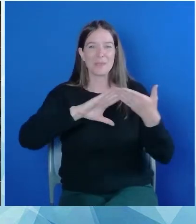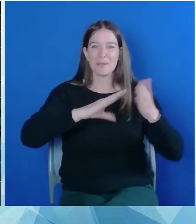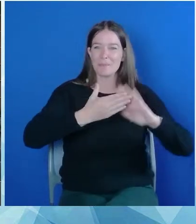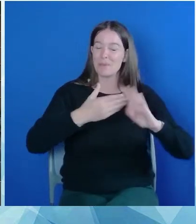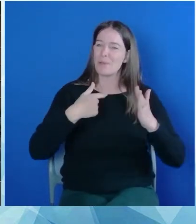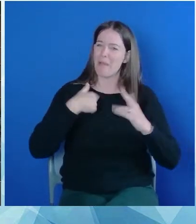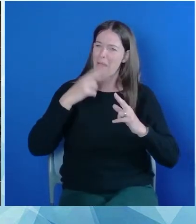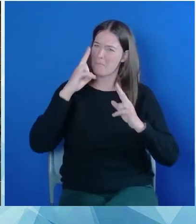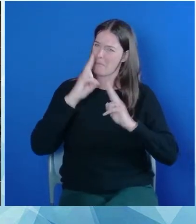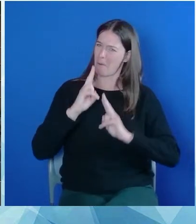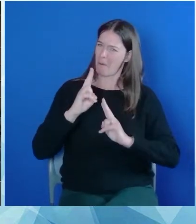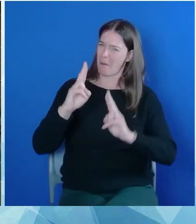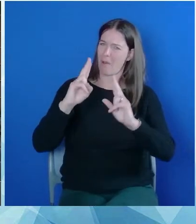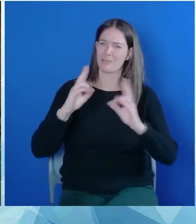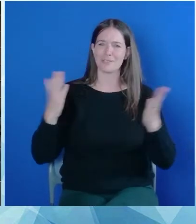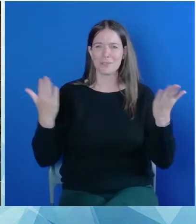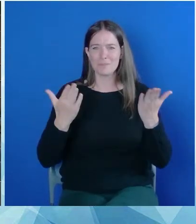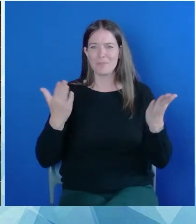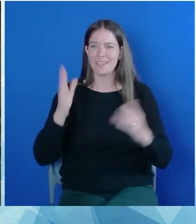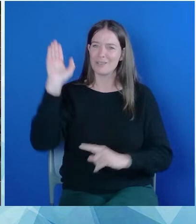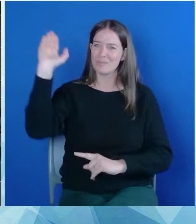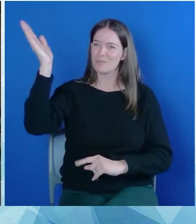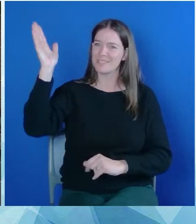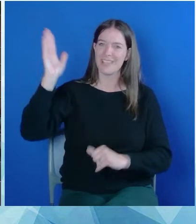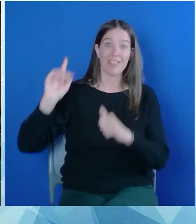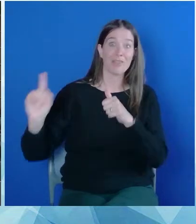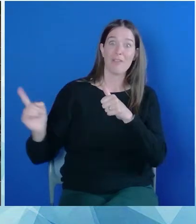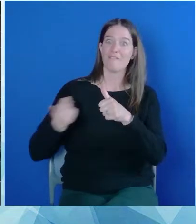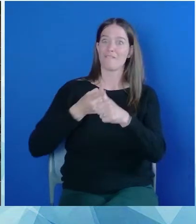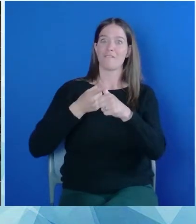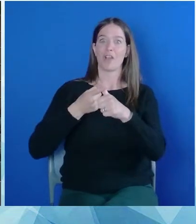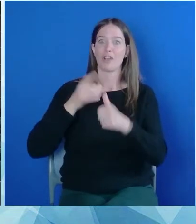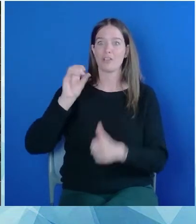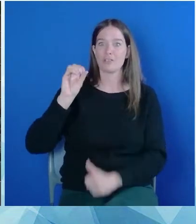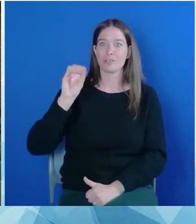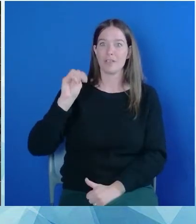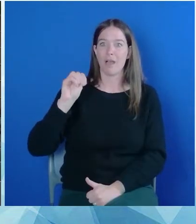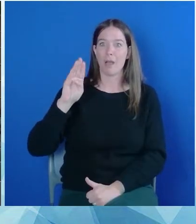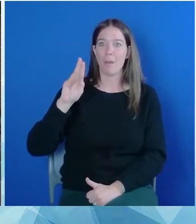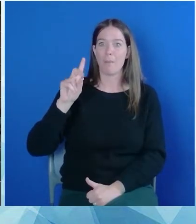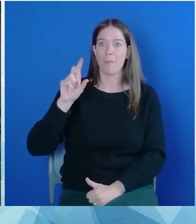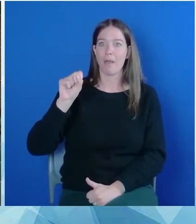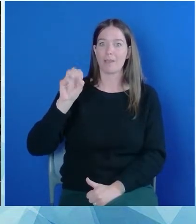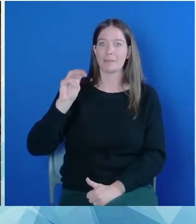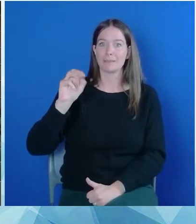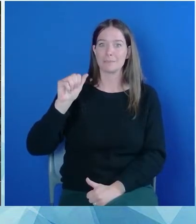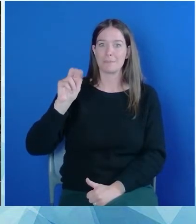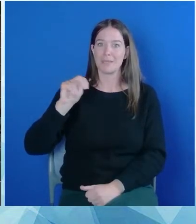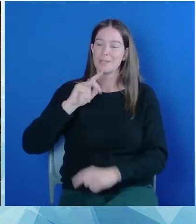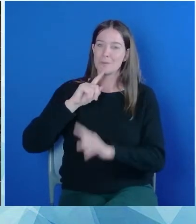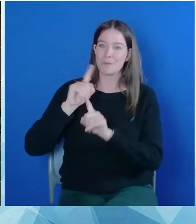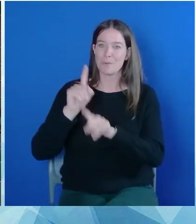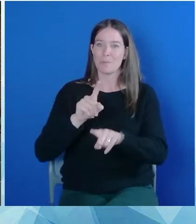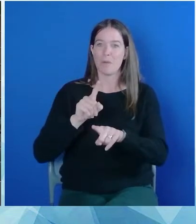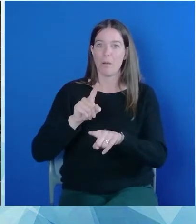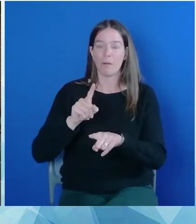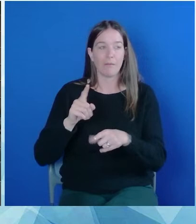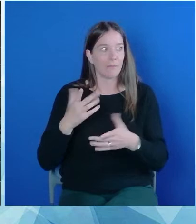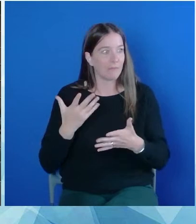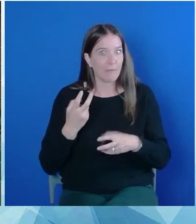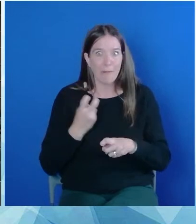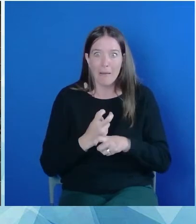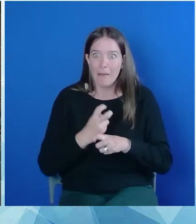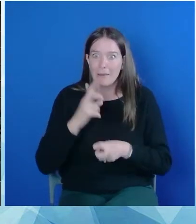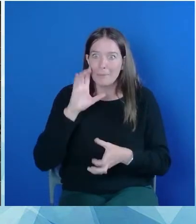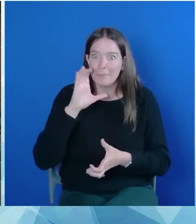first Ombudsman report. It's hard to believe I've been here since July, but that is the